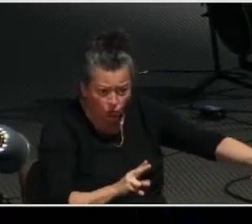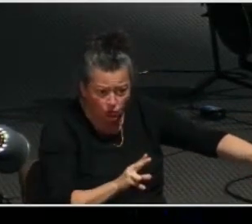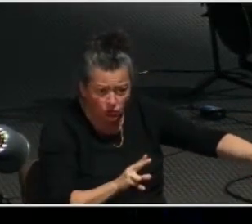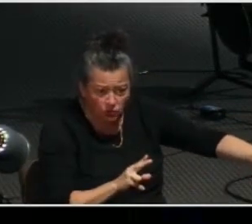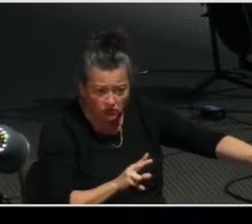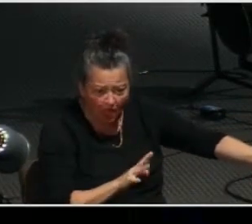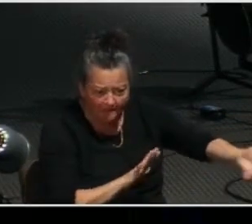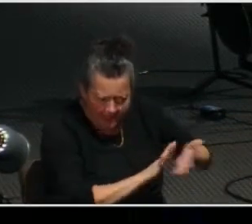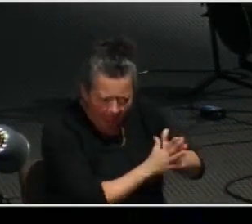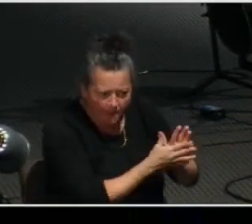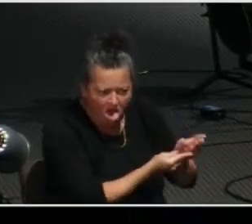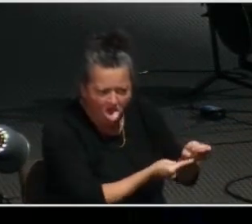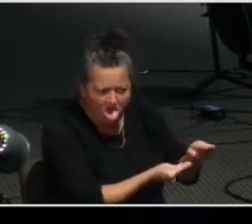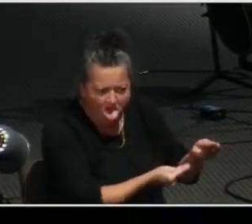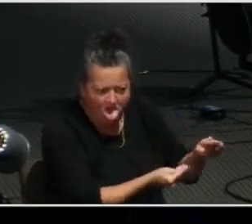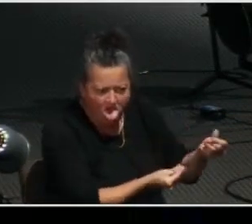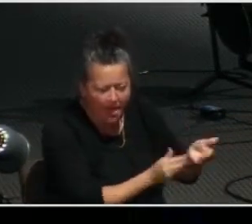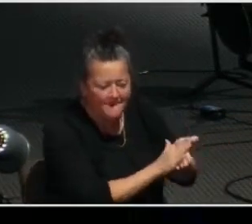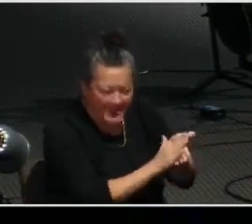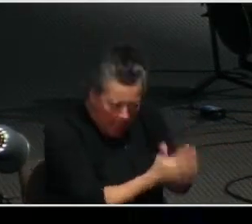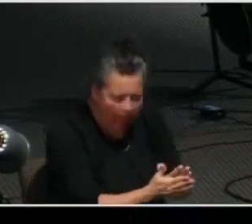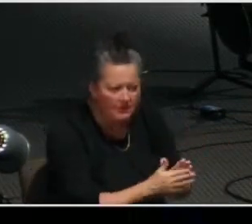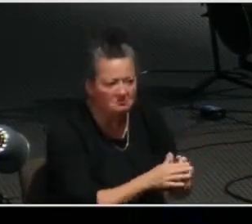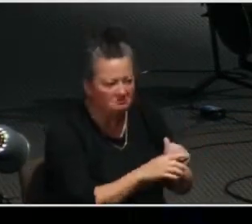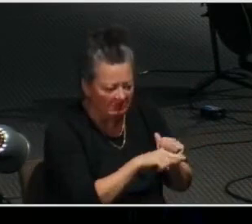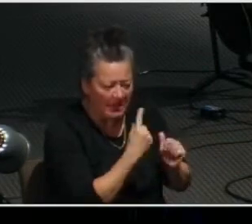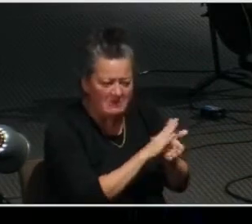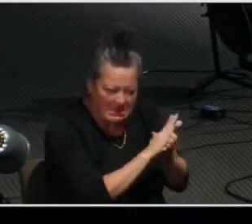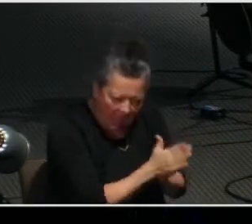has become tarnished in God's eyes.